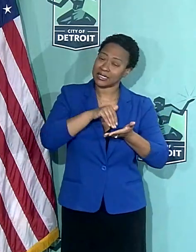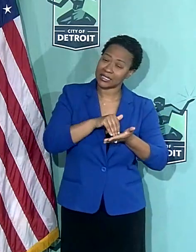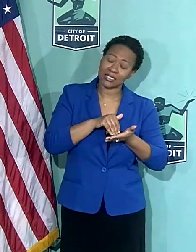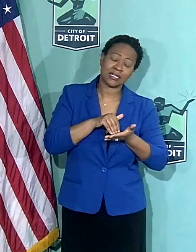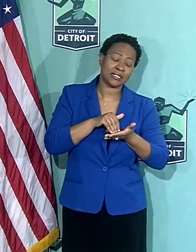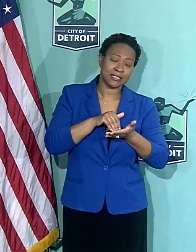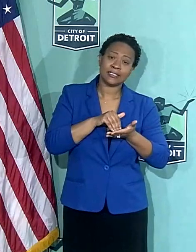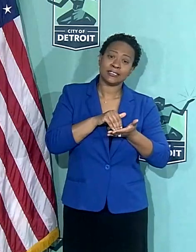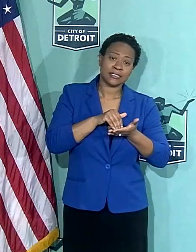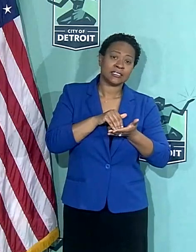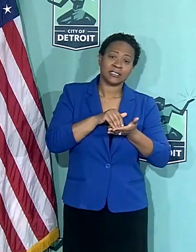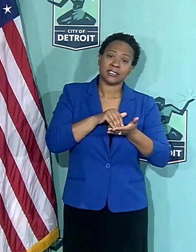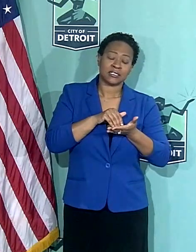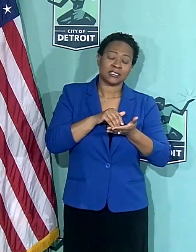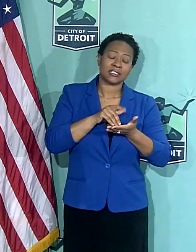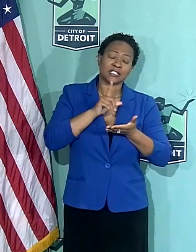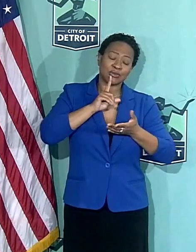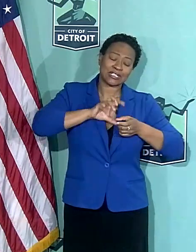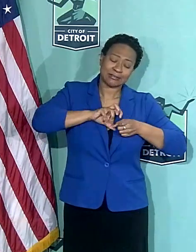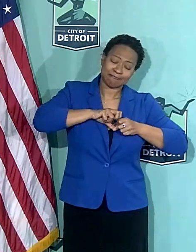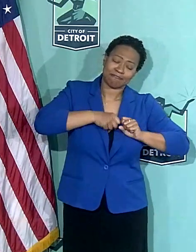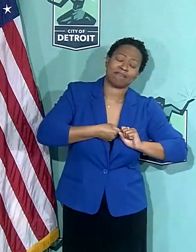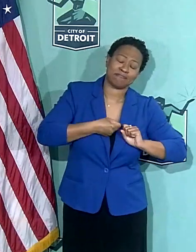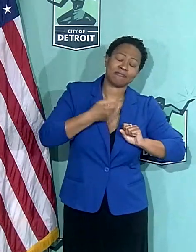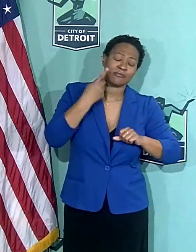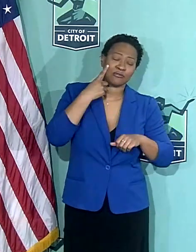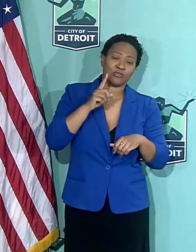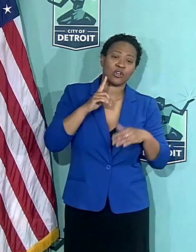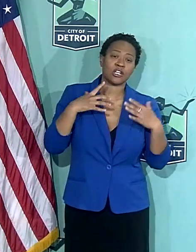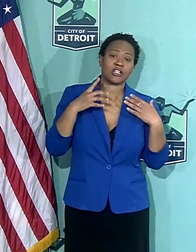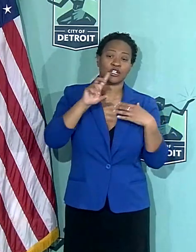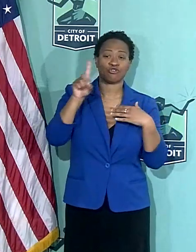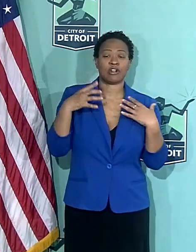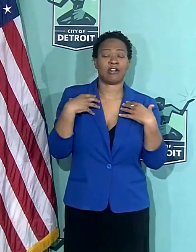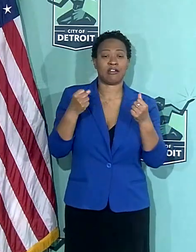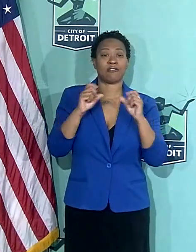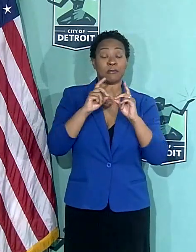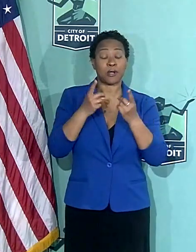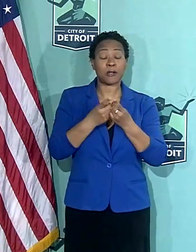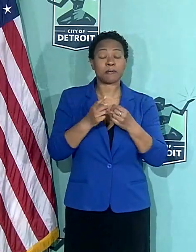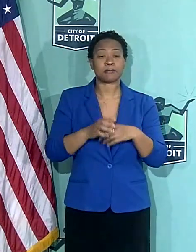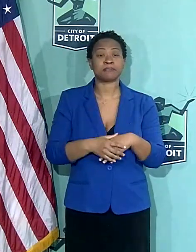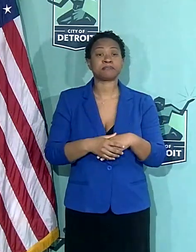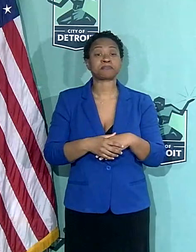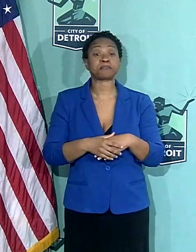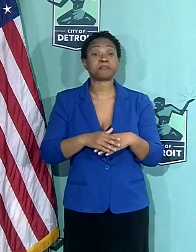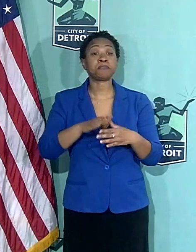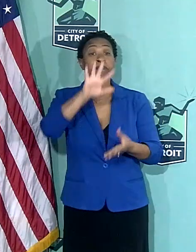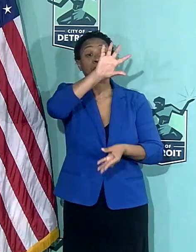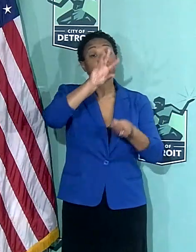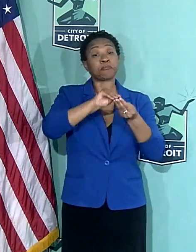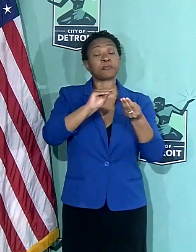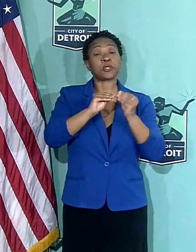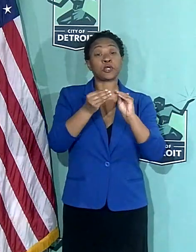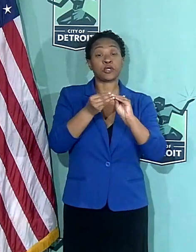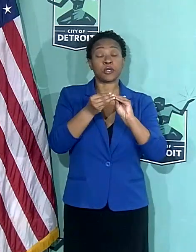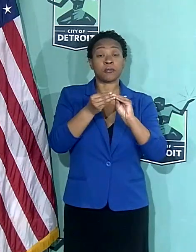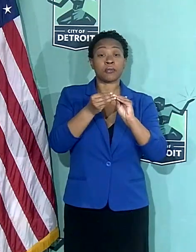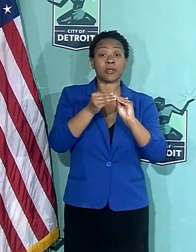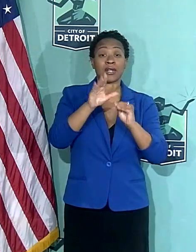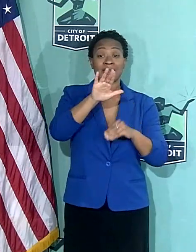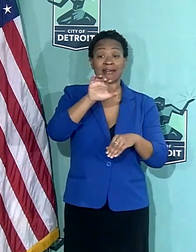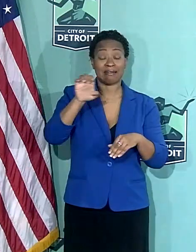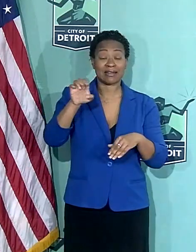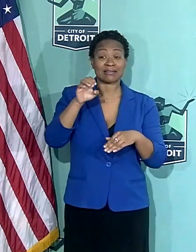truly a great loss for the health department. So the number of new cases in our city is currently on